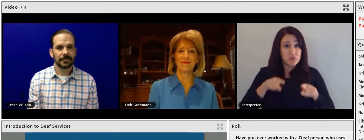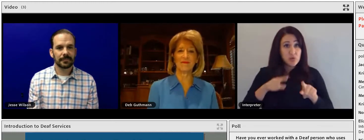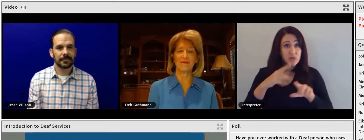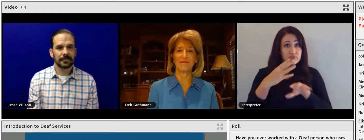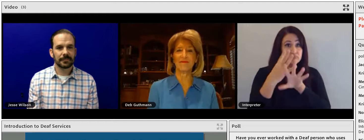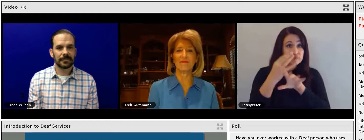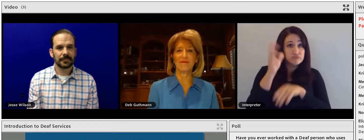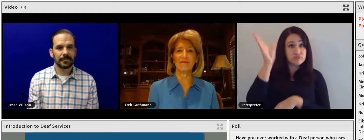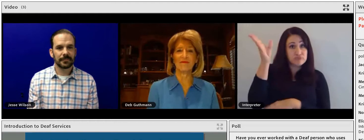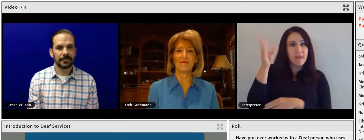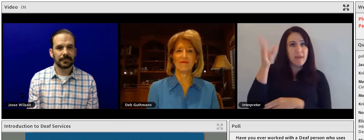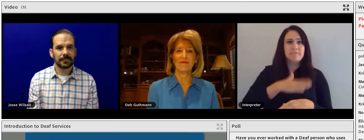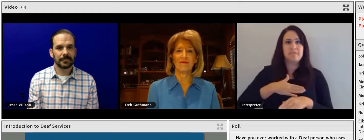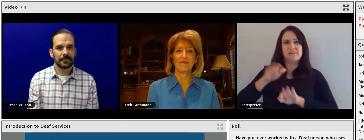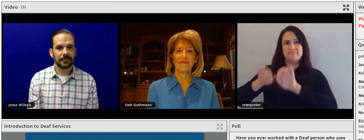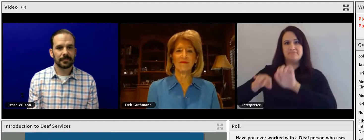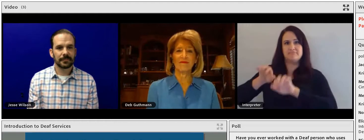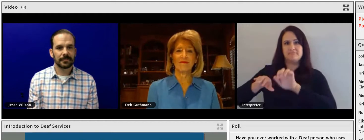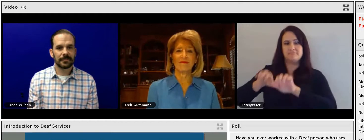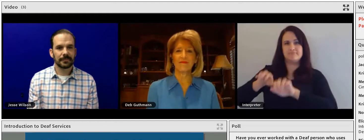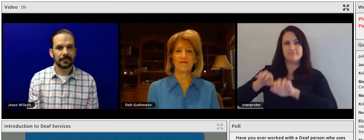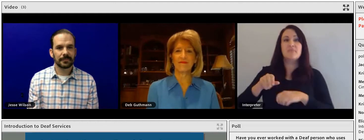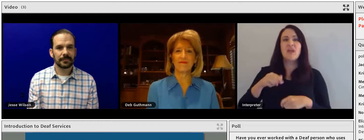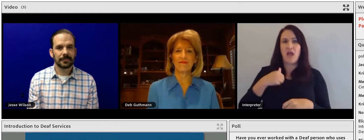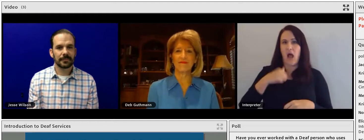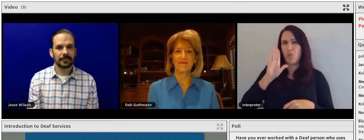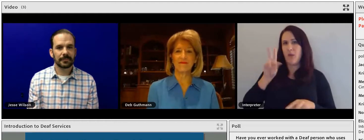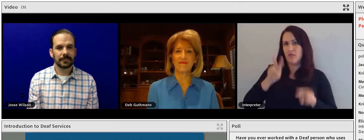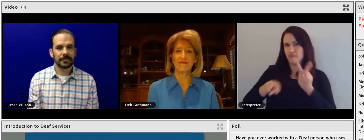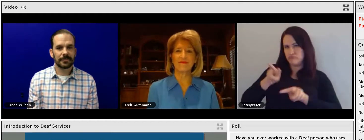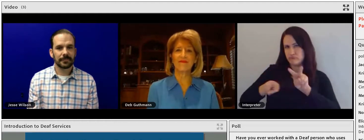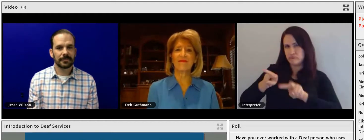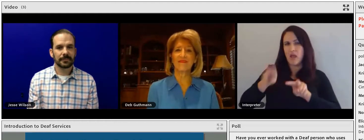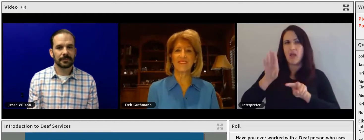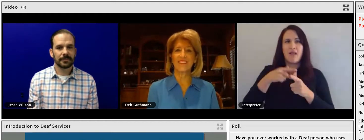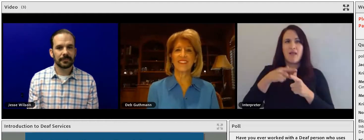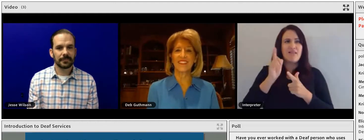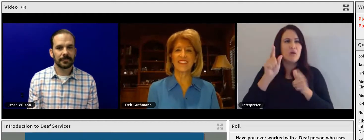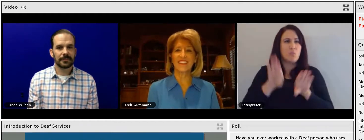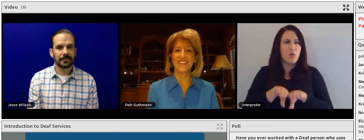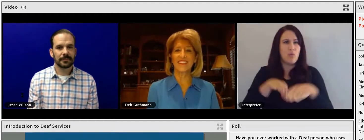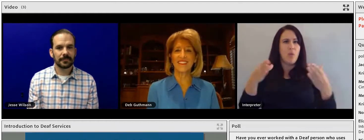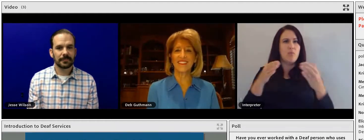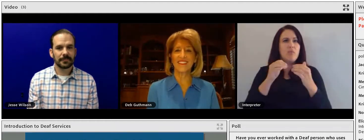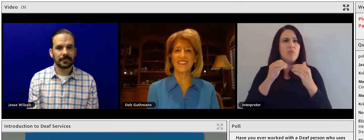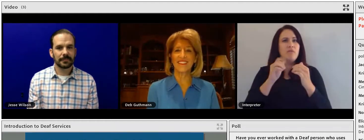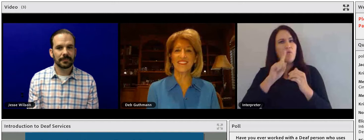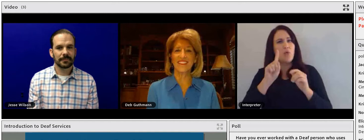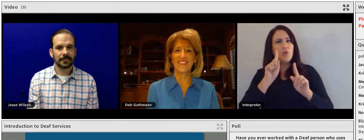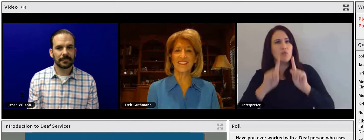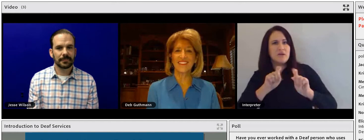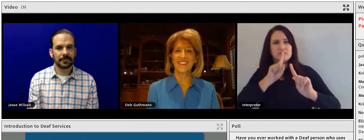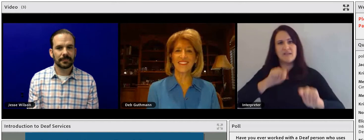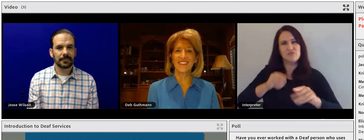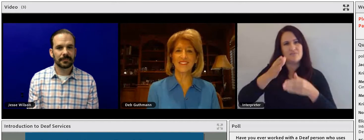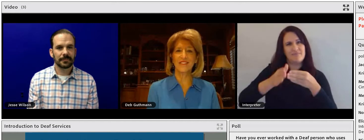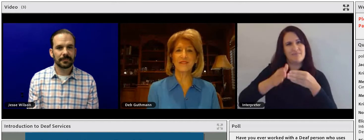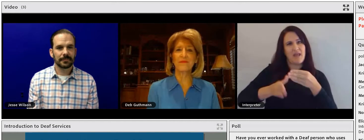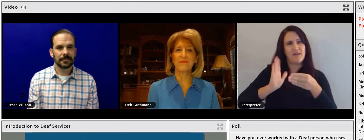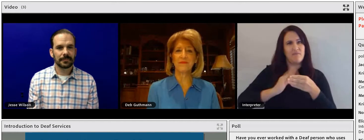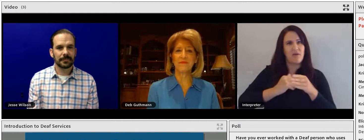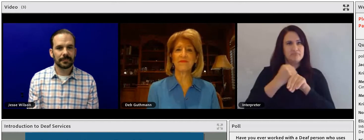box, and I will be monitoring those and opening us up for Q&A with our presenters towards the end of our time